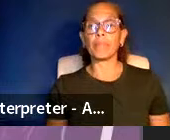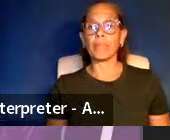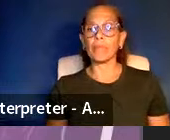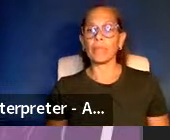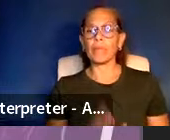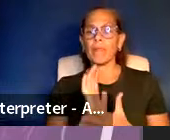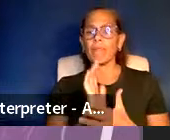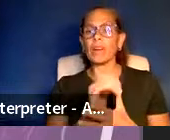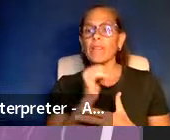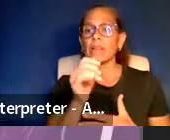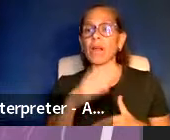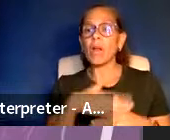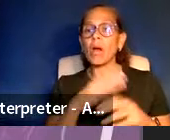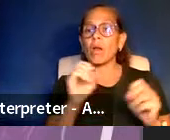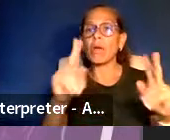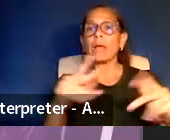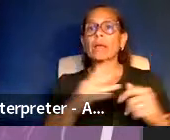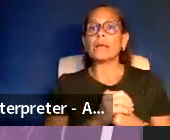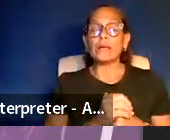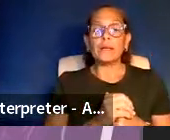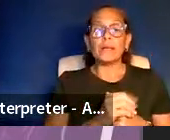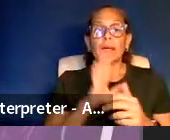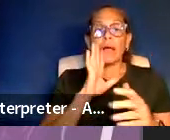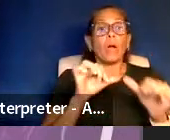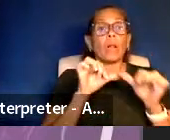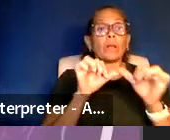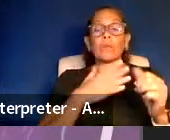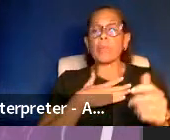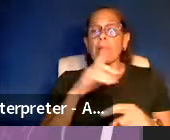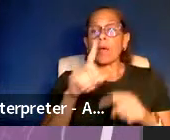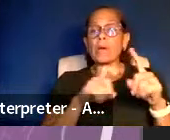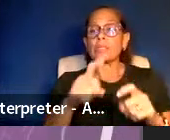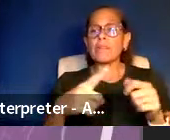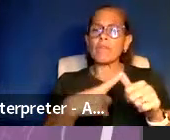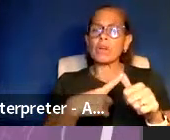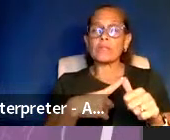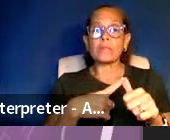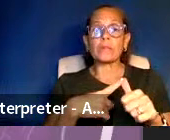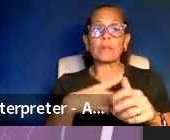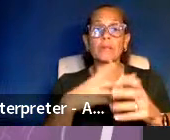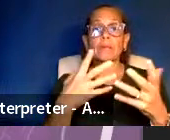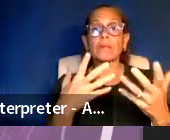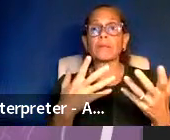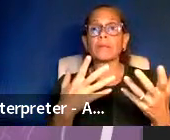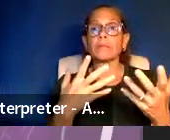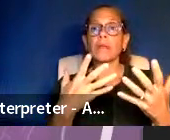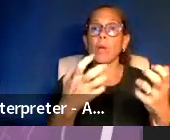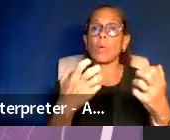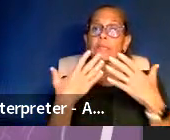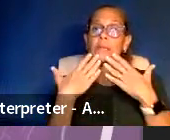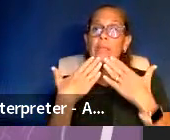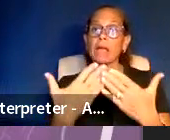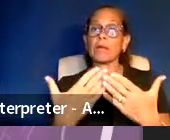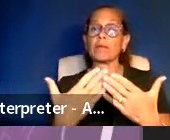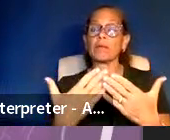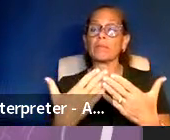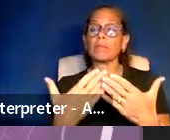that's okay if it's not. I'll continue with my questions. First of all, I'd like to thank